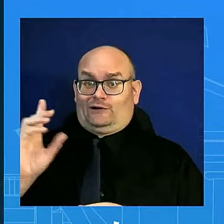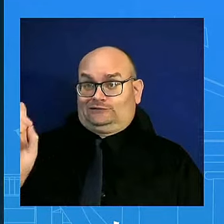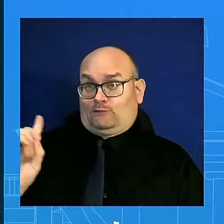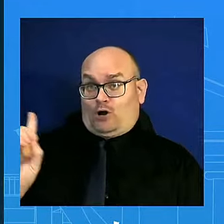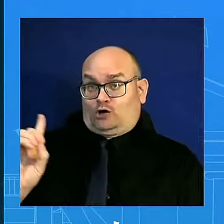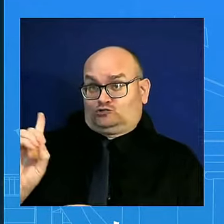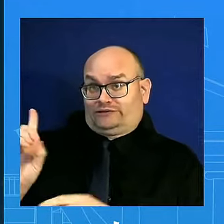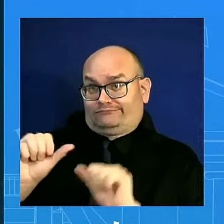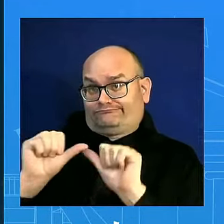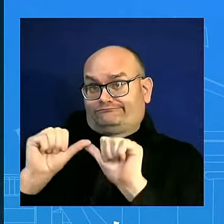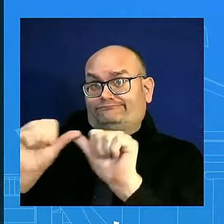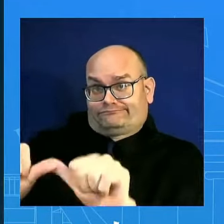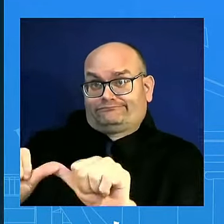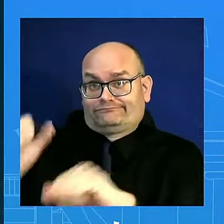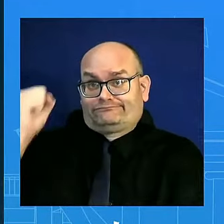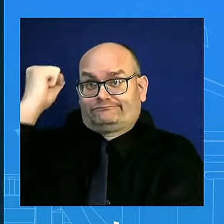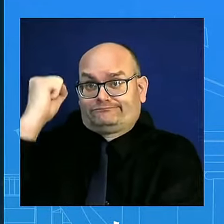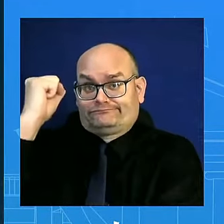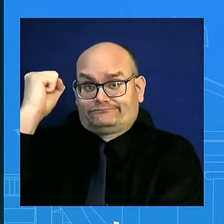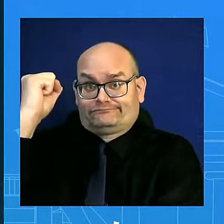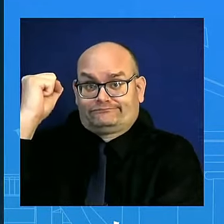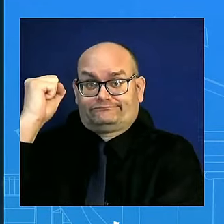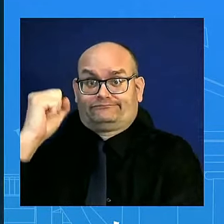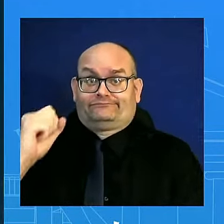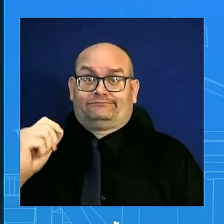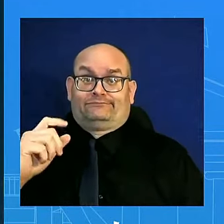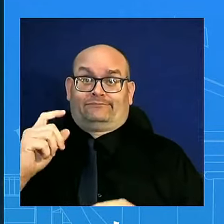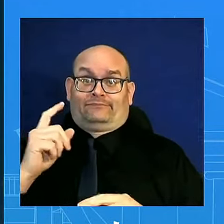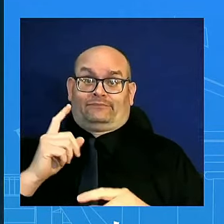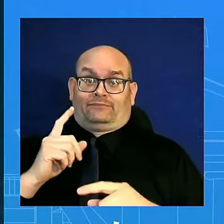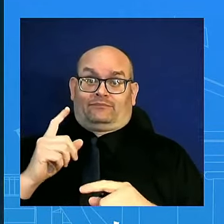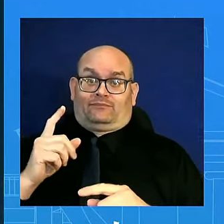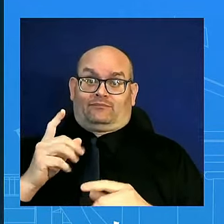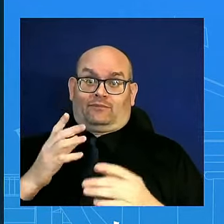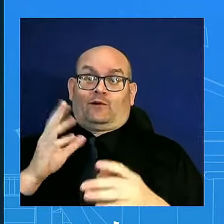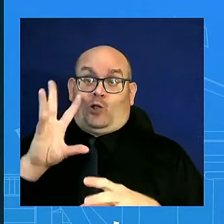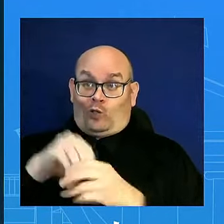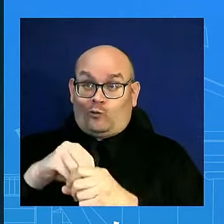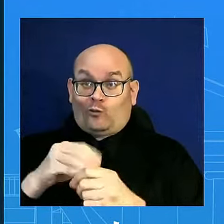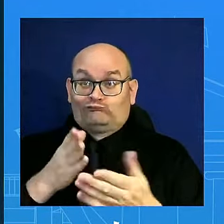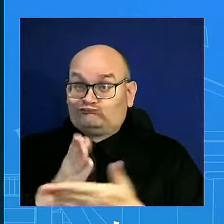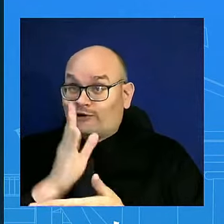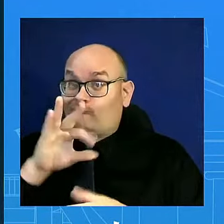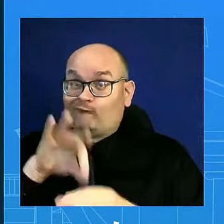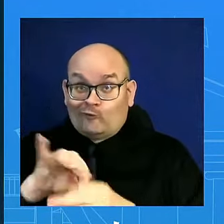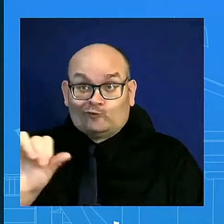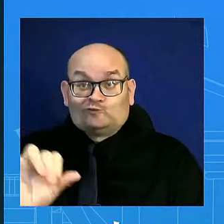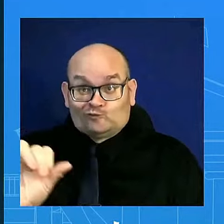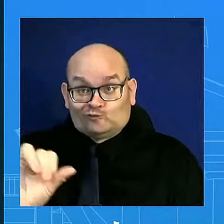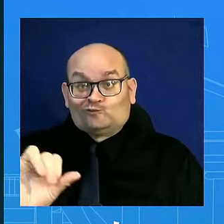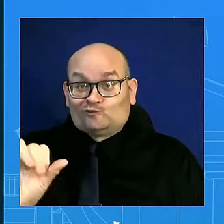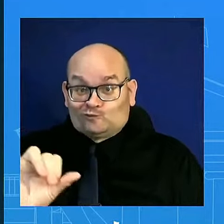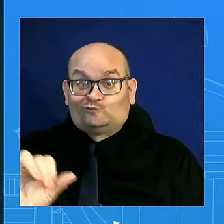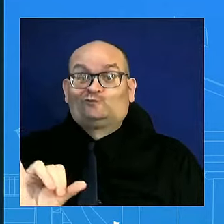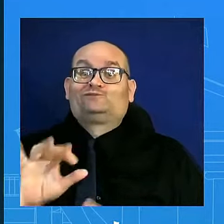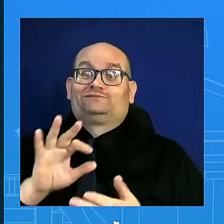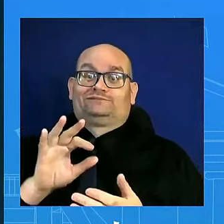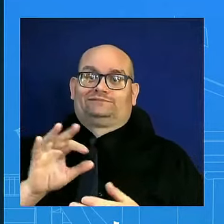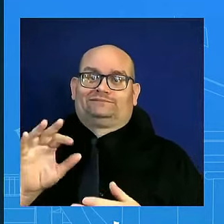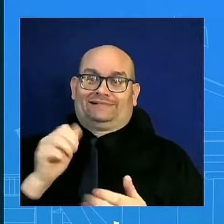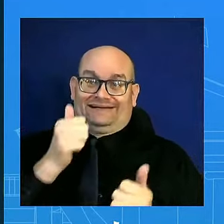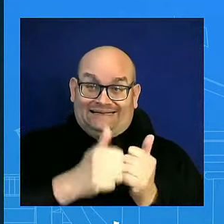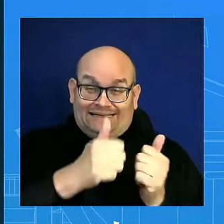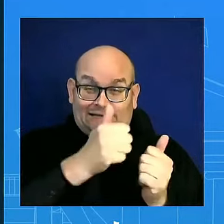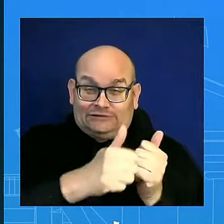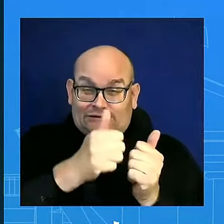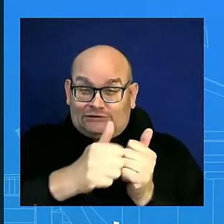to ensure that every eligible American can exercise their right to vote and have their vote counted. And I can assure you that is something